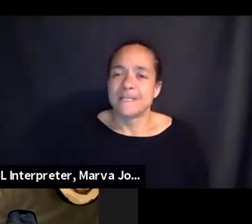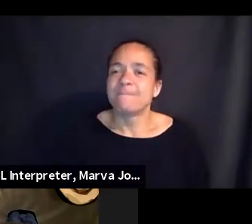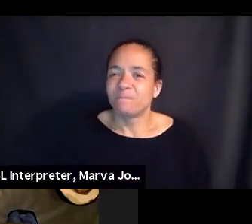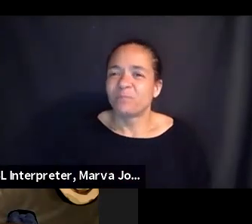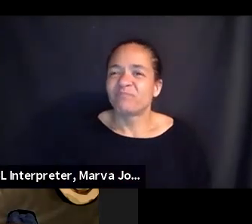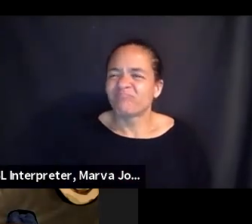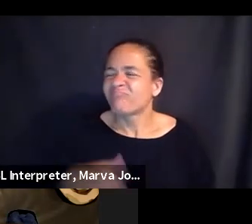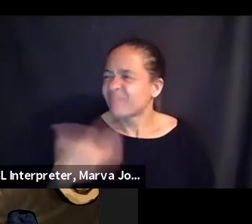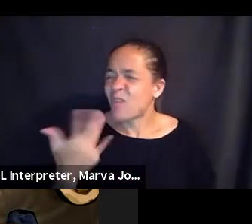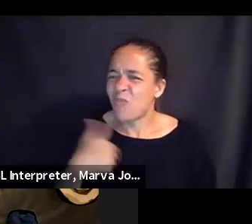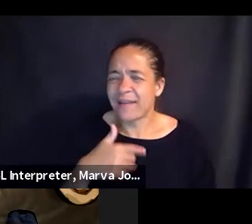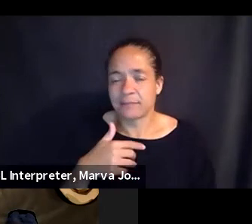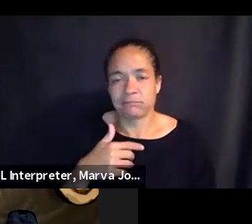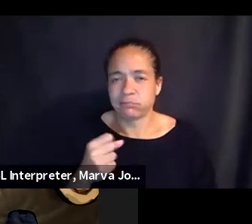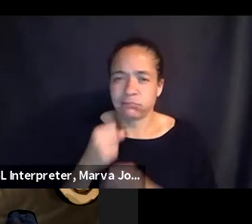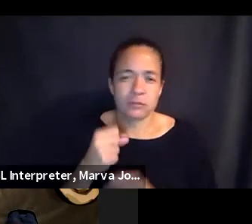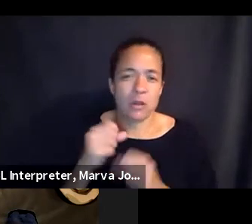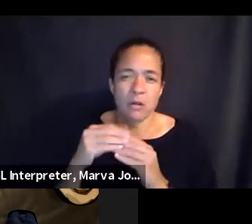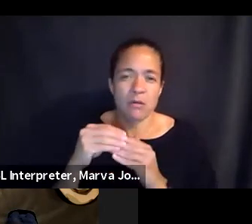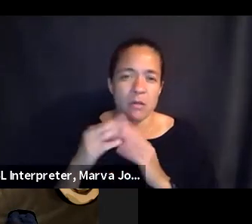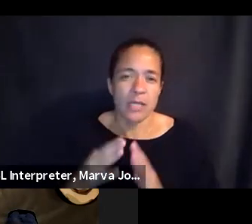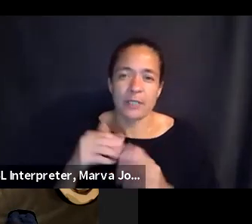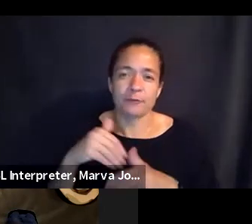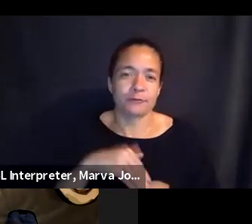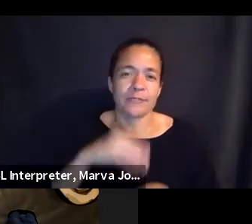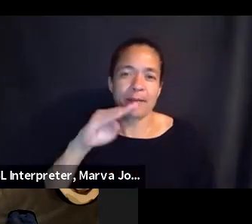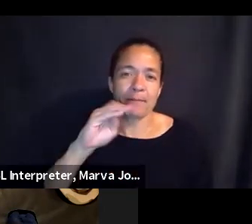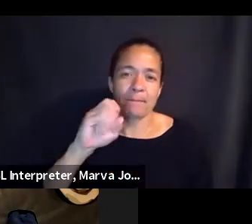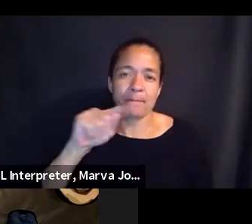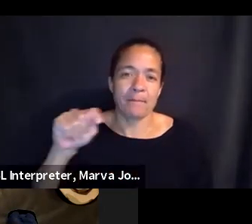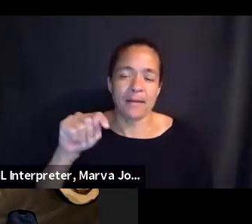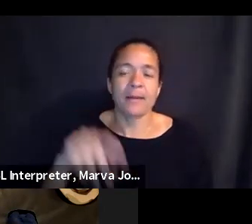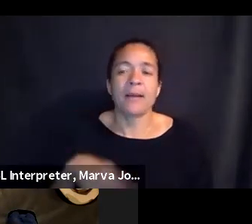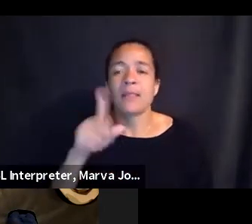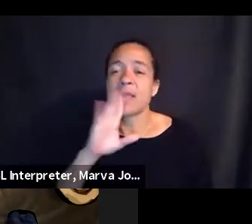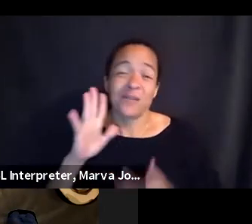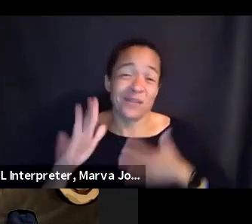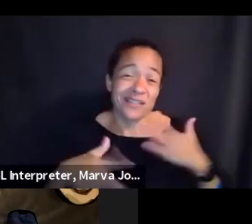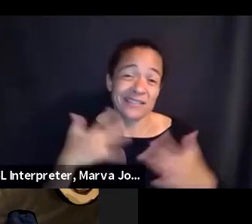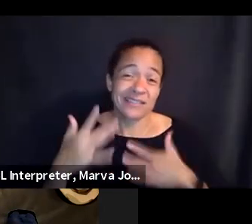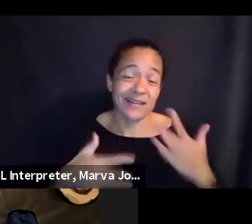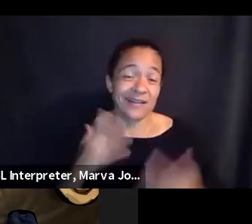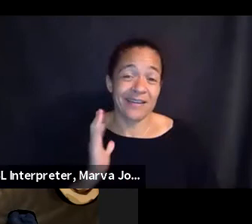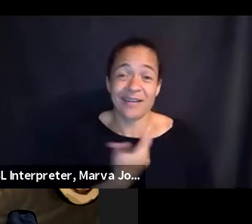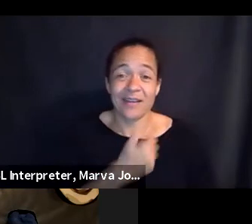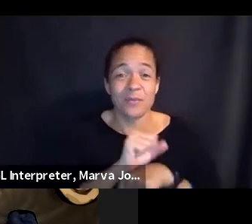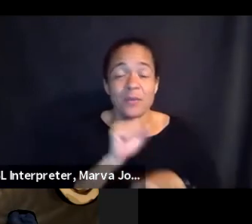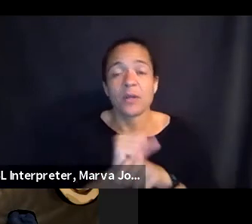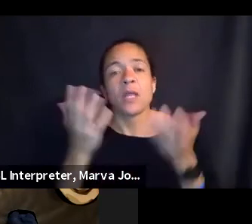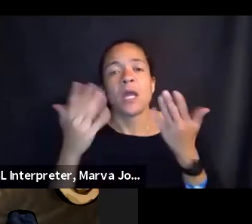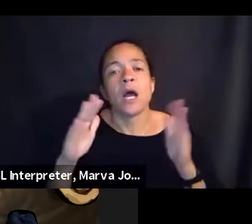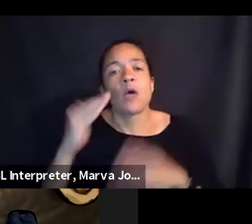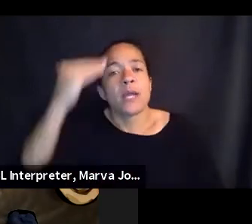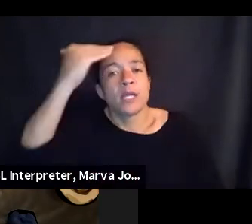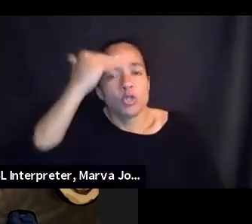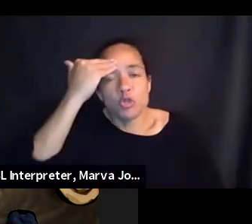leaders at the Charles Stewart Mott Foundation. We really do. And they were excited about this work. And they also knew the potential pitfalls